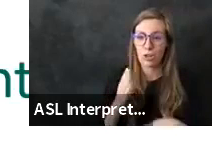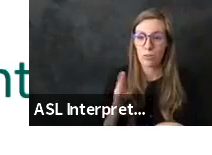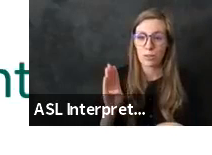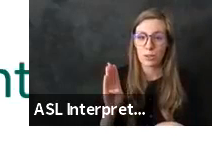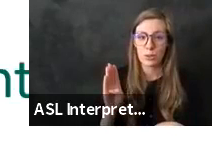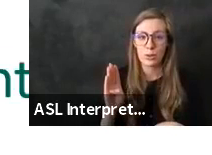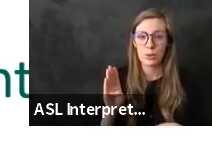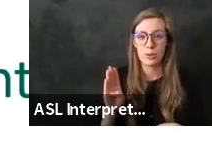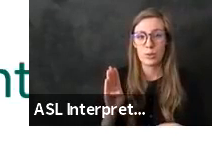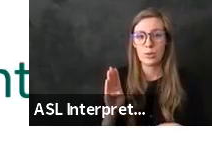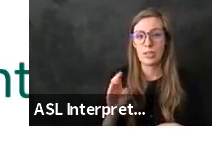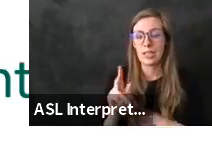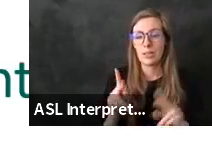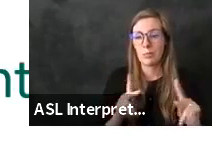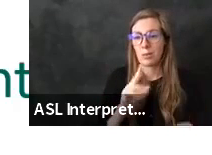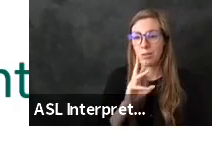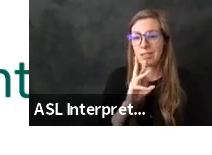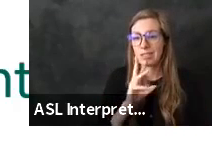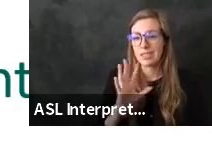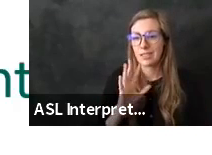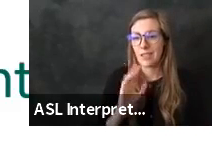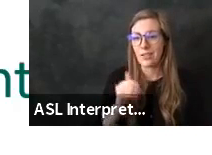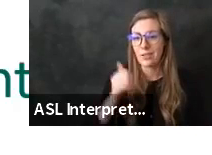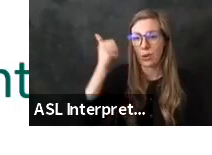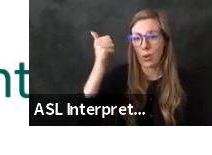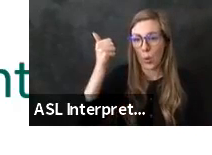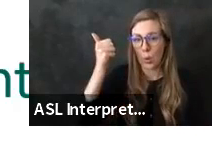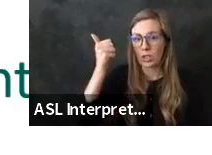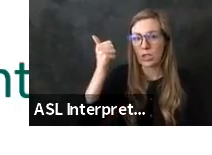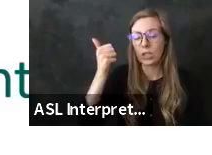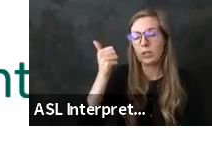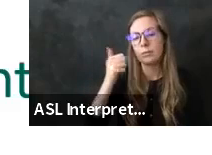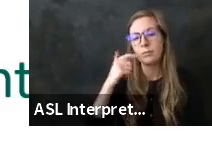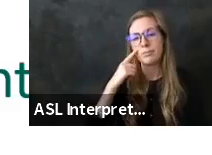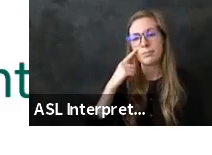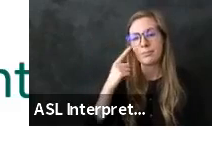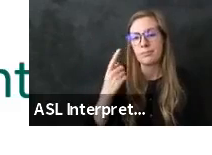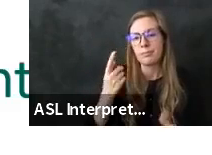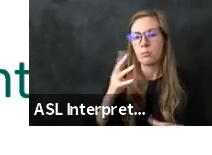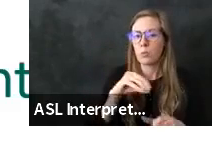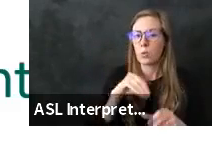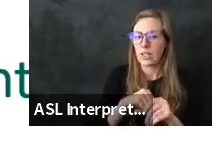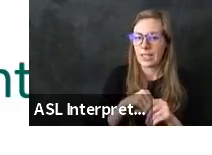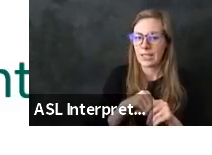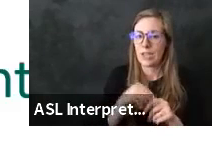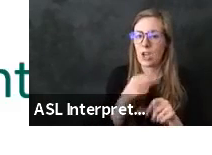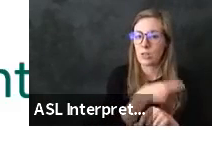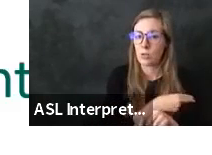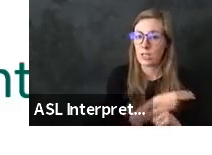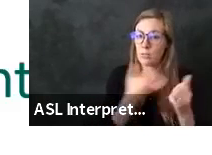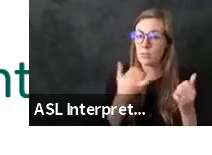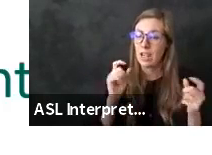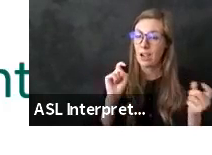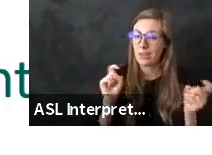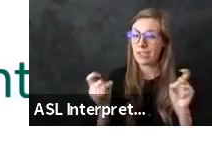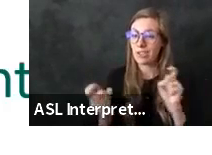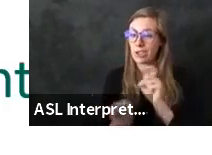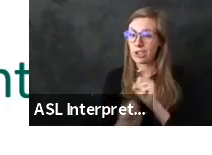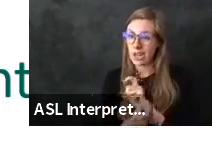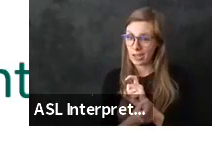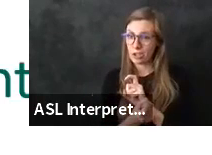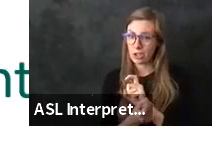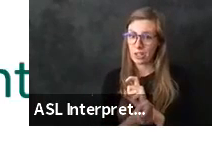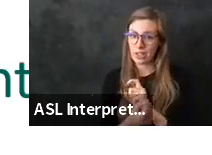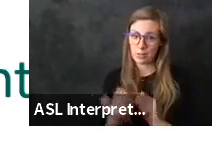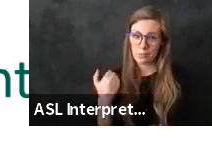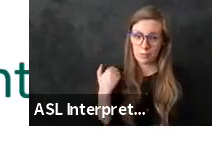in patients 65 and older accounted for the majority of hospitalizations. This trend has changed looking from April